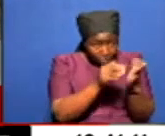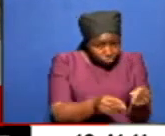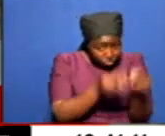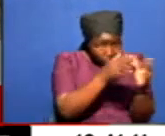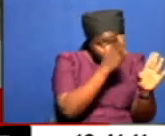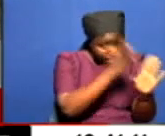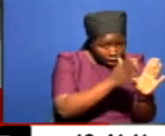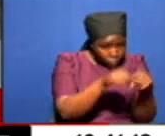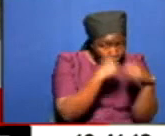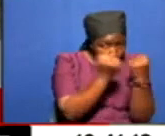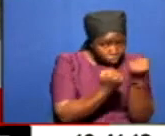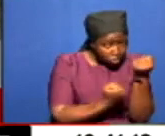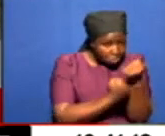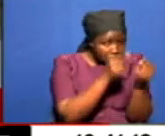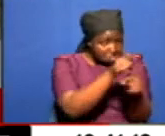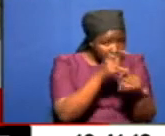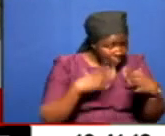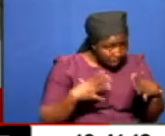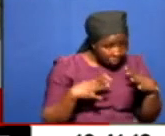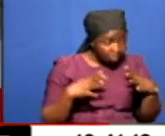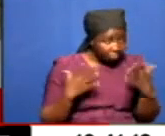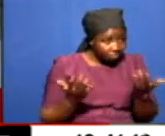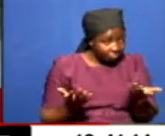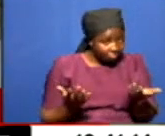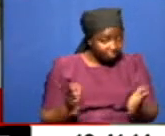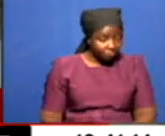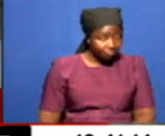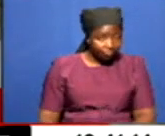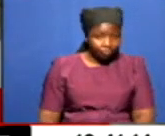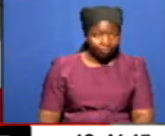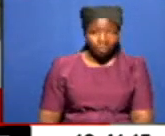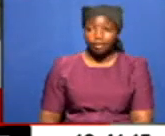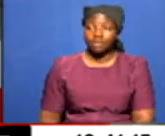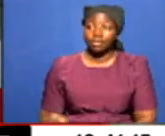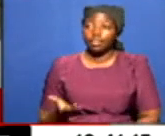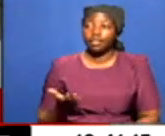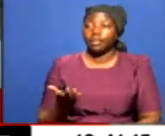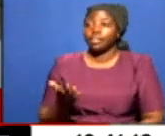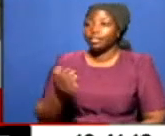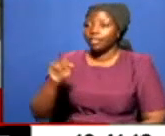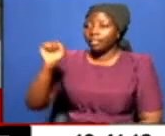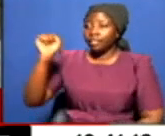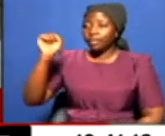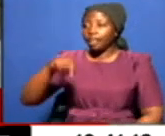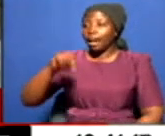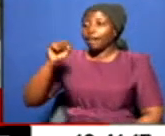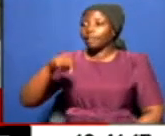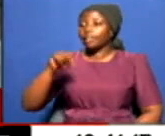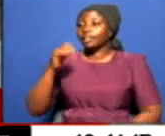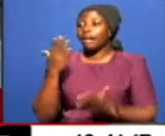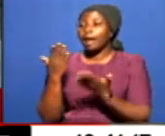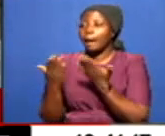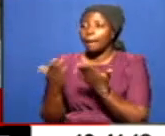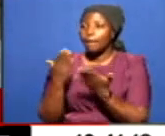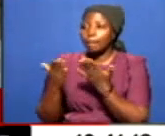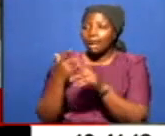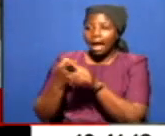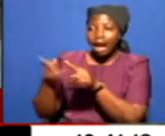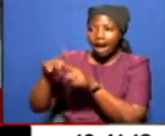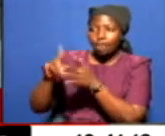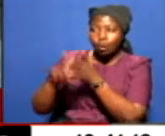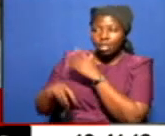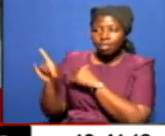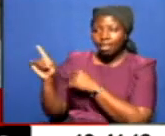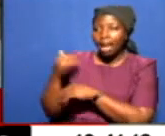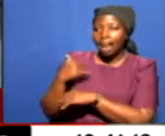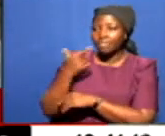people who are victims? Yes. As I said, maybe I touch on what Osido has just said about the push and